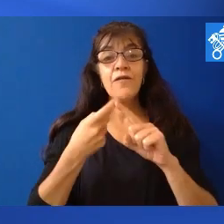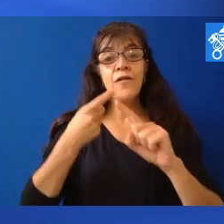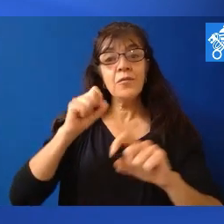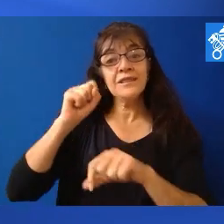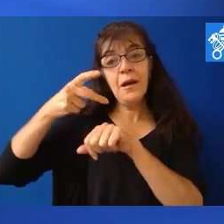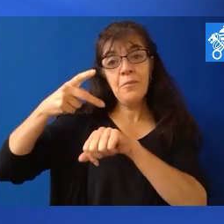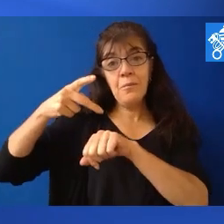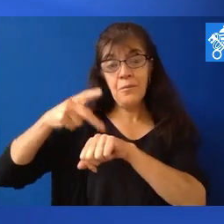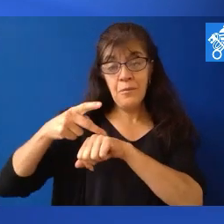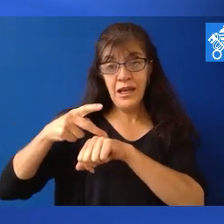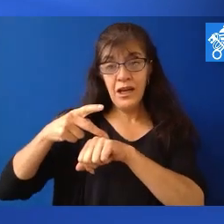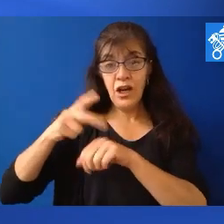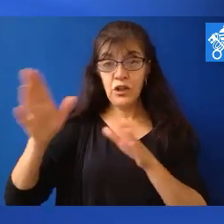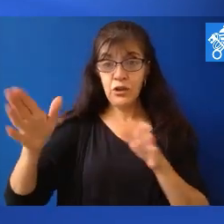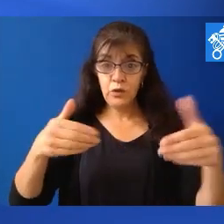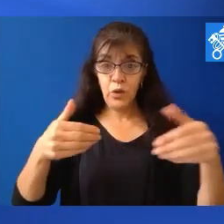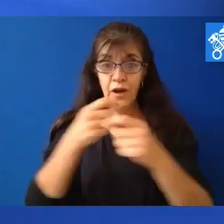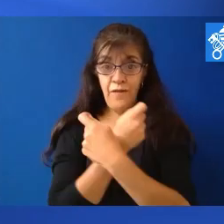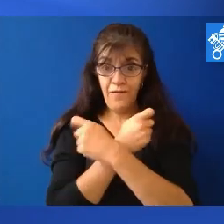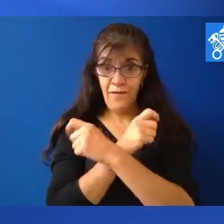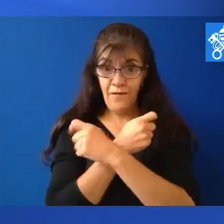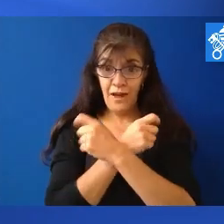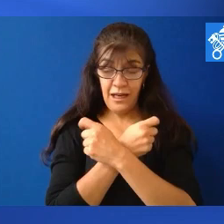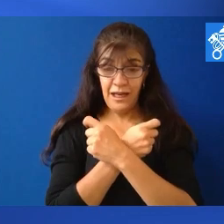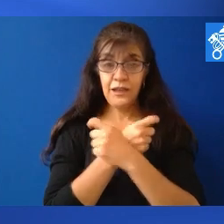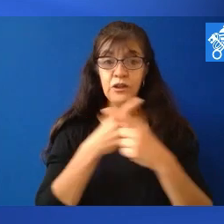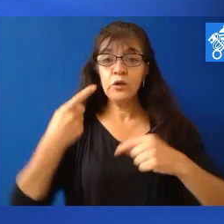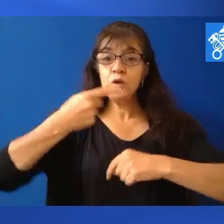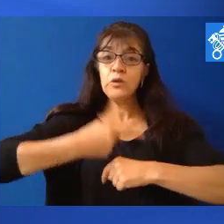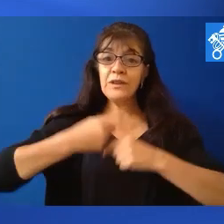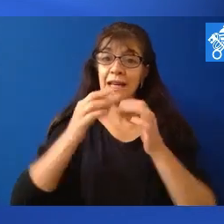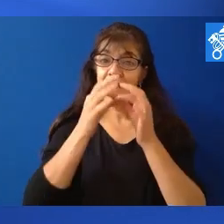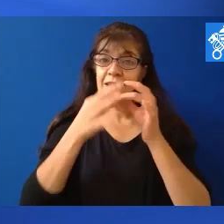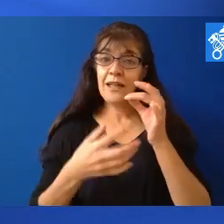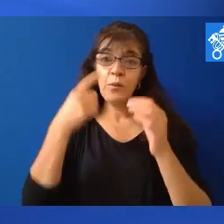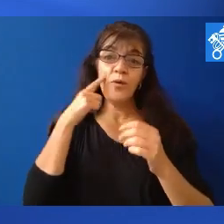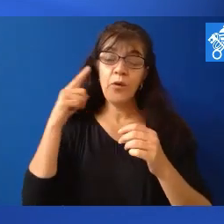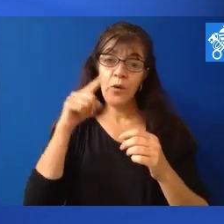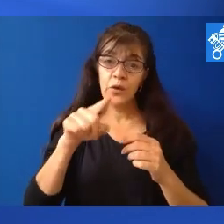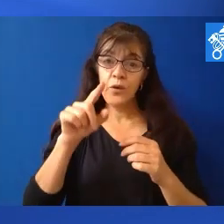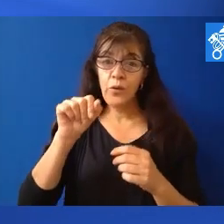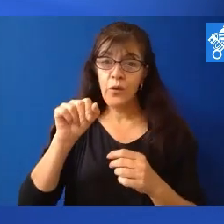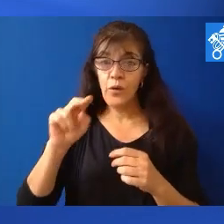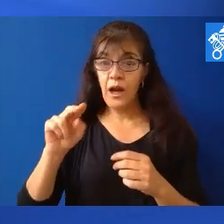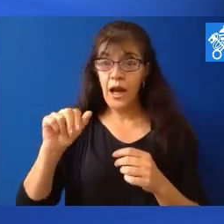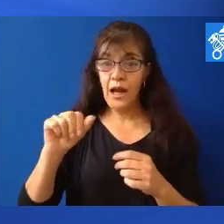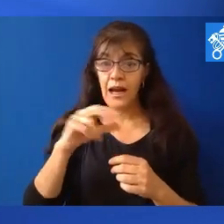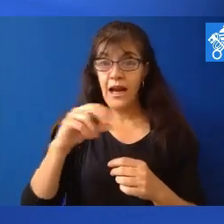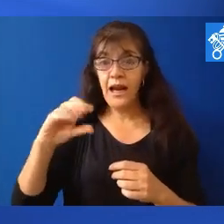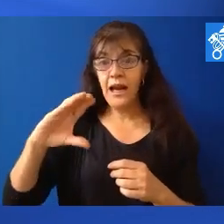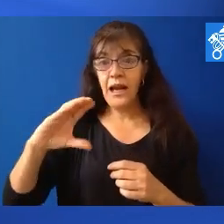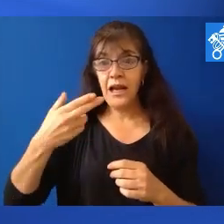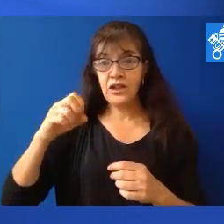Peter's Square here in the Vatican. My name is Father Paul Samasumo, and I'll be providing the English language commentary